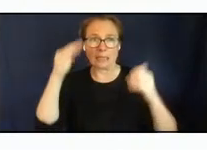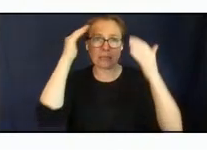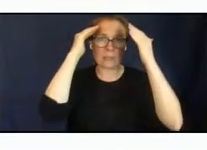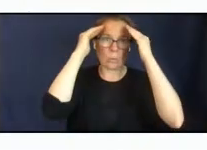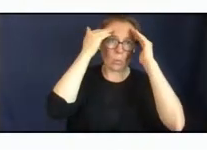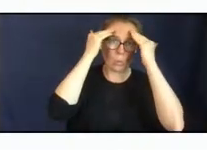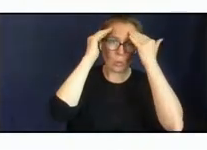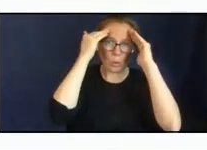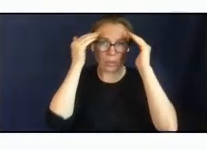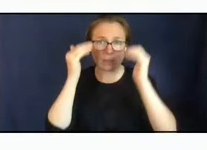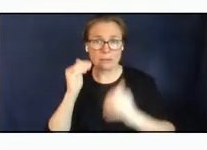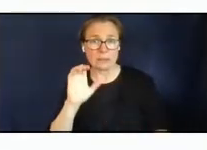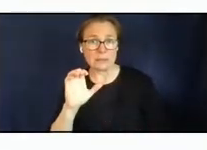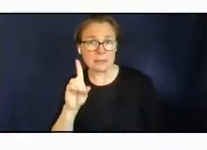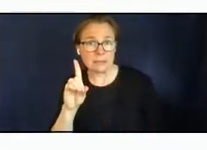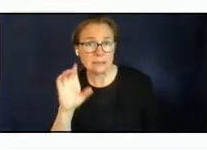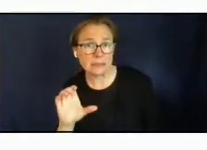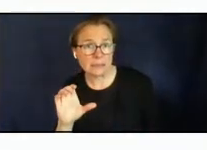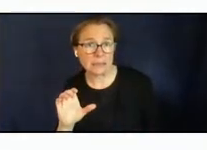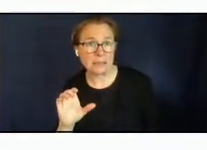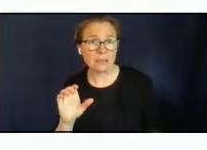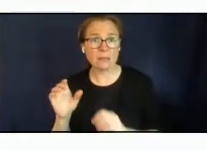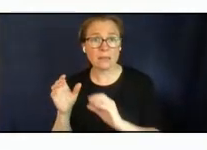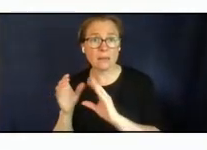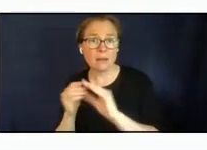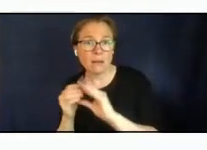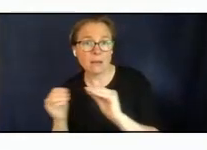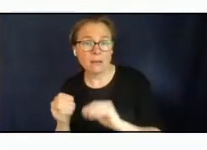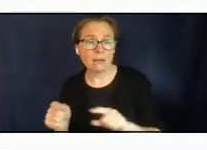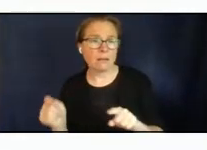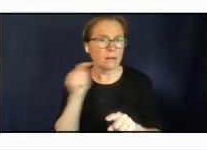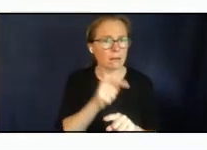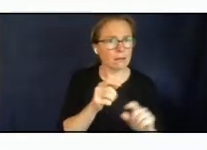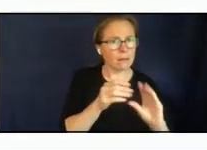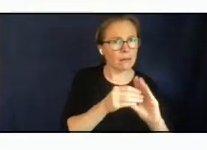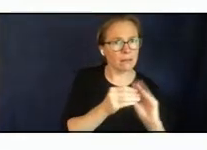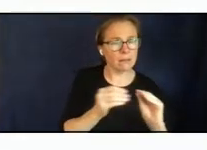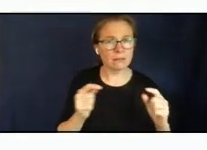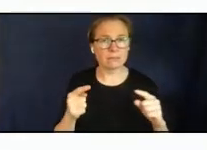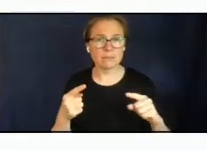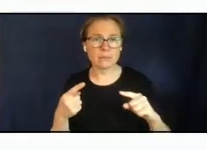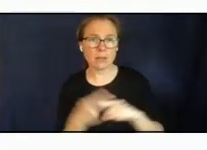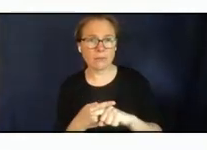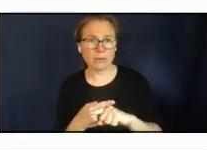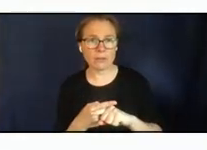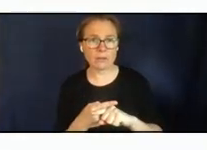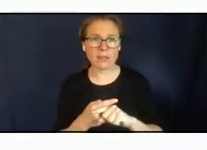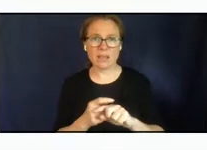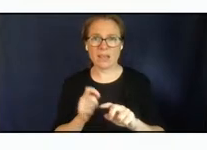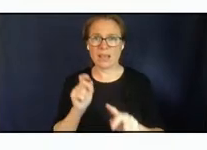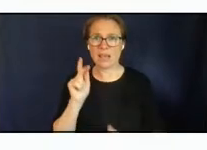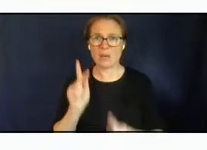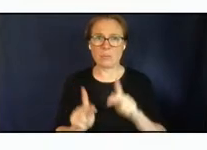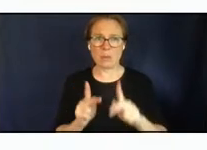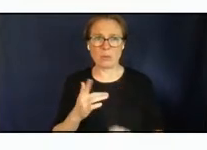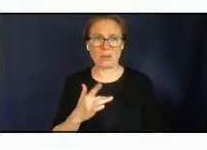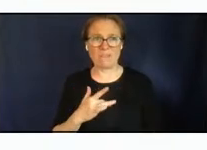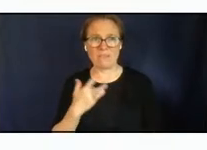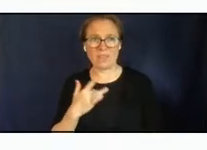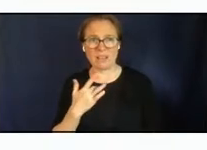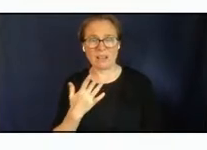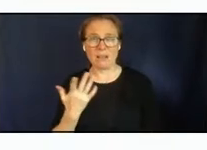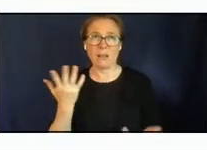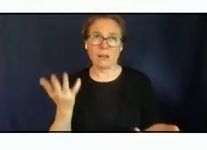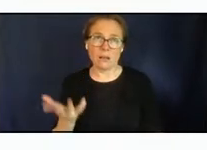CDC and then you get something else. And it's almost at times people get shamed for actually getting the vaccine. So in some of